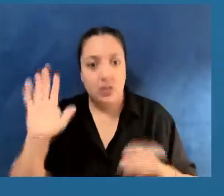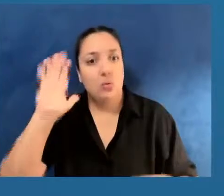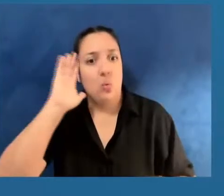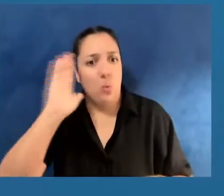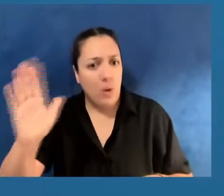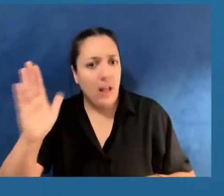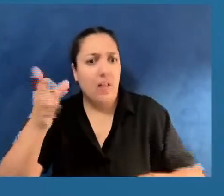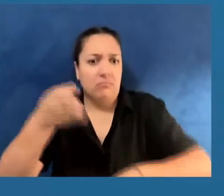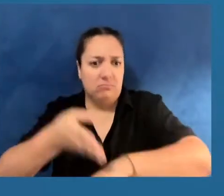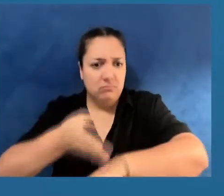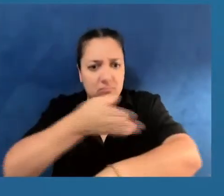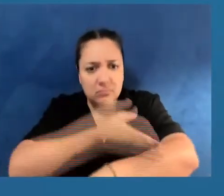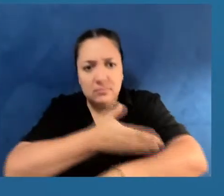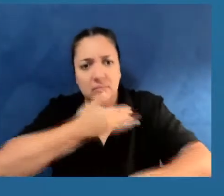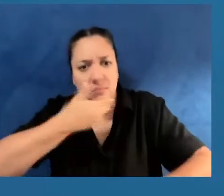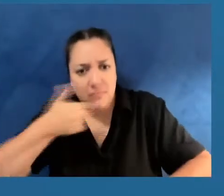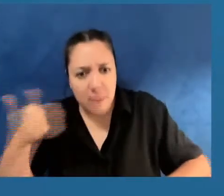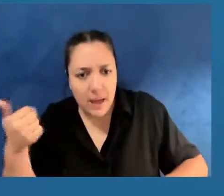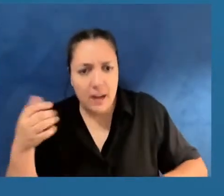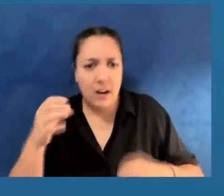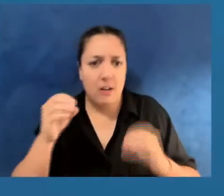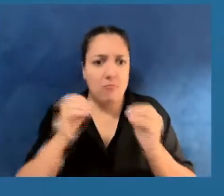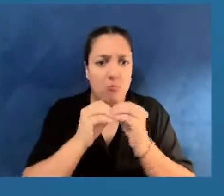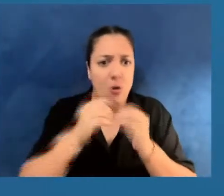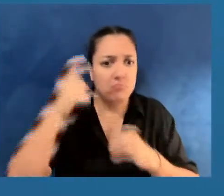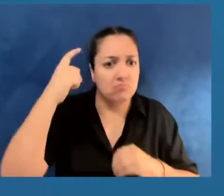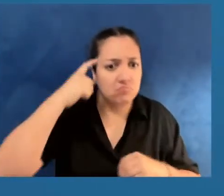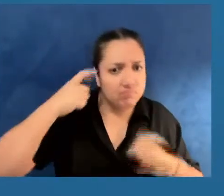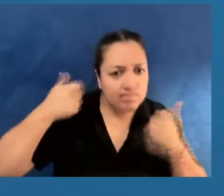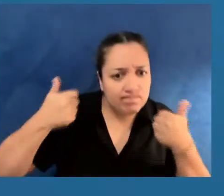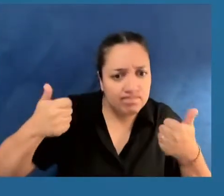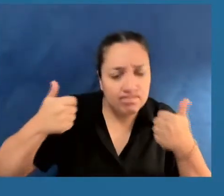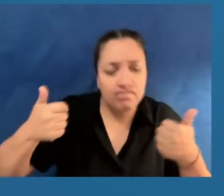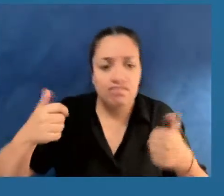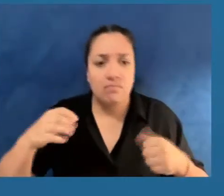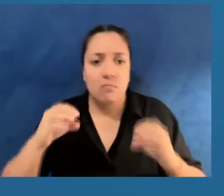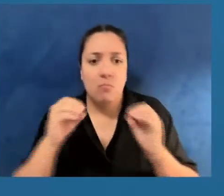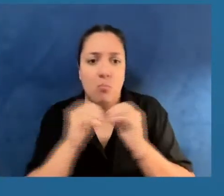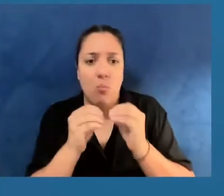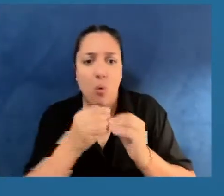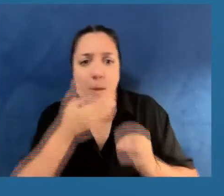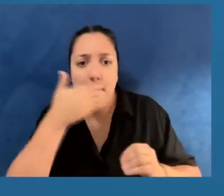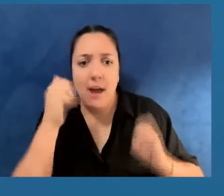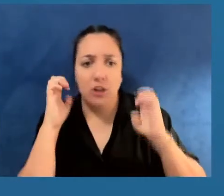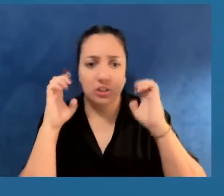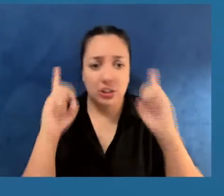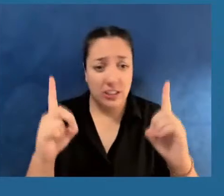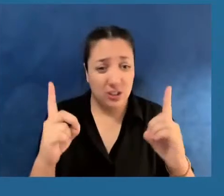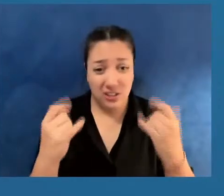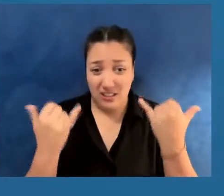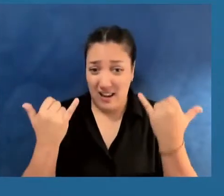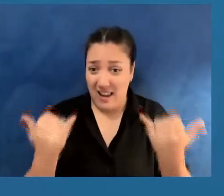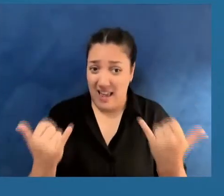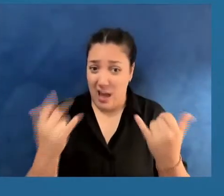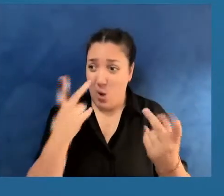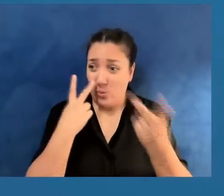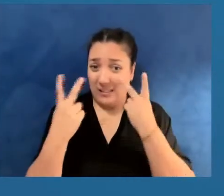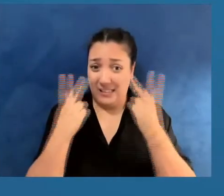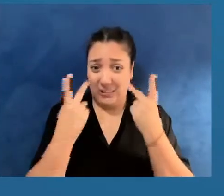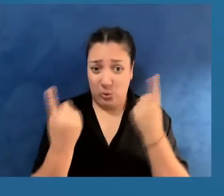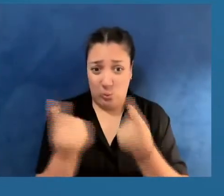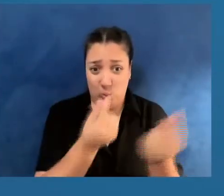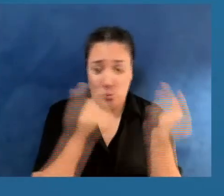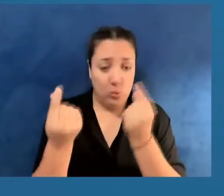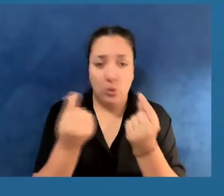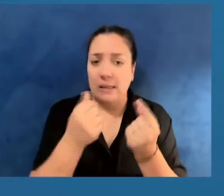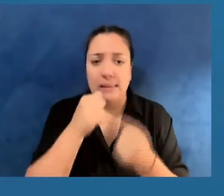well-adjusted, more well-educated students than we're doing right now, and it is not their fault. It is not the teacher's fault.